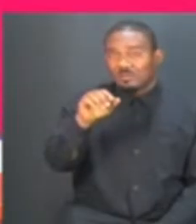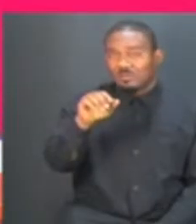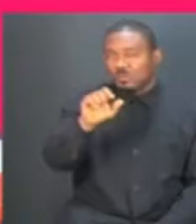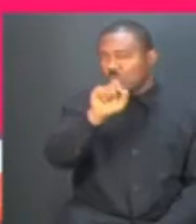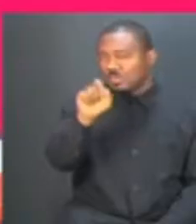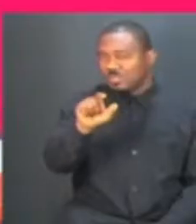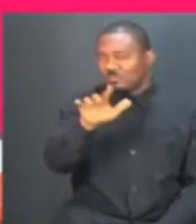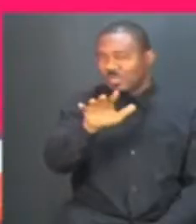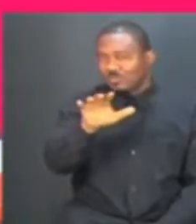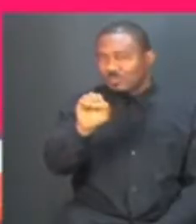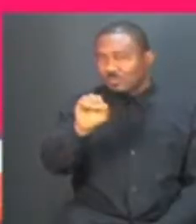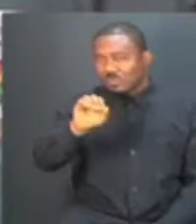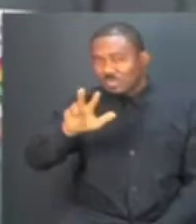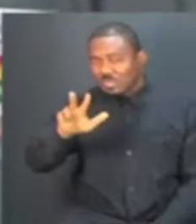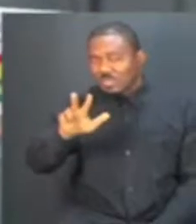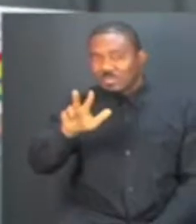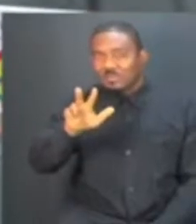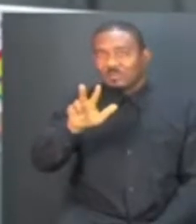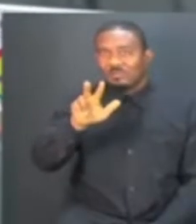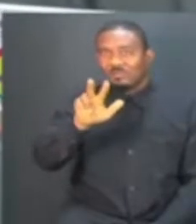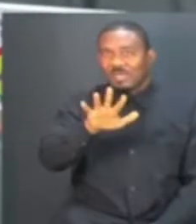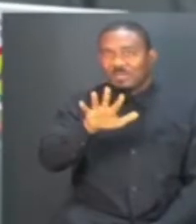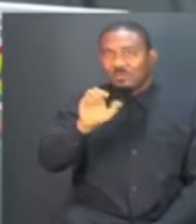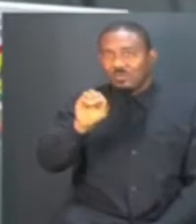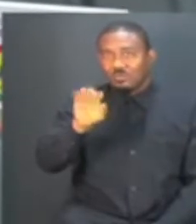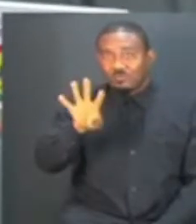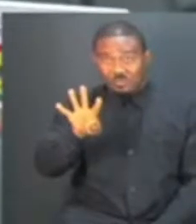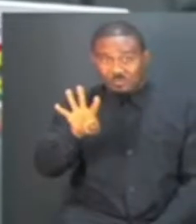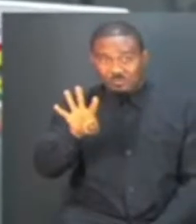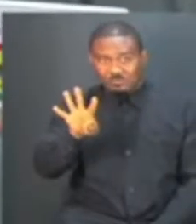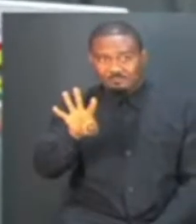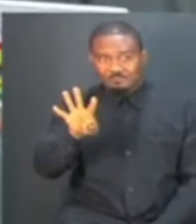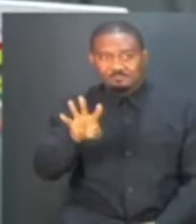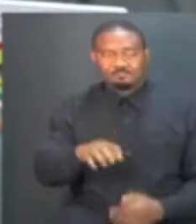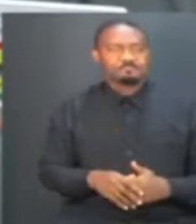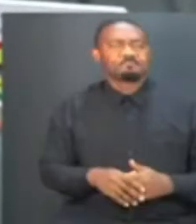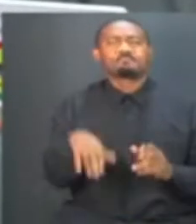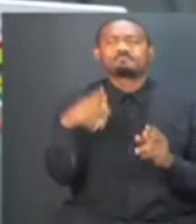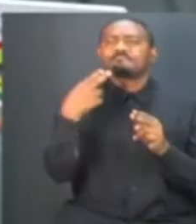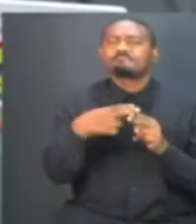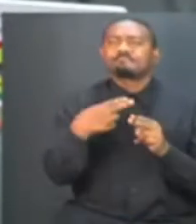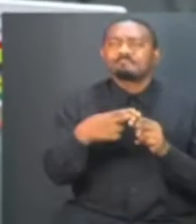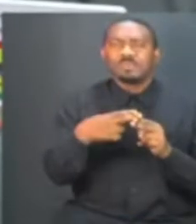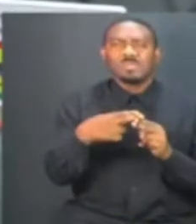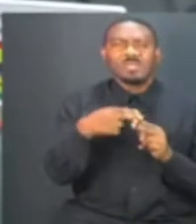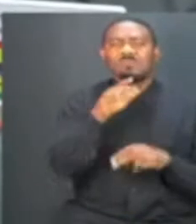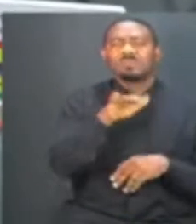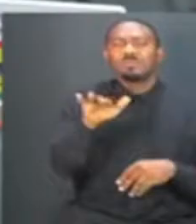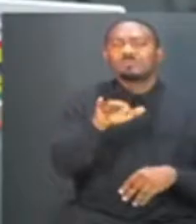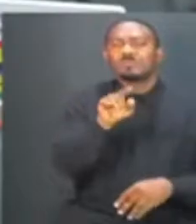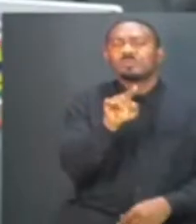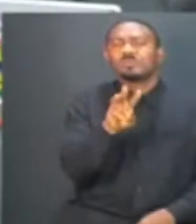the votes and proceedings. If you look at the name of Mr. Chineboa